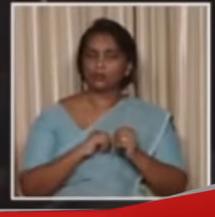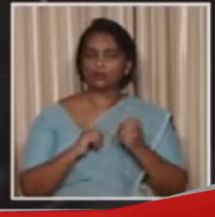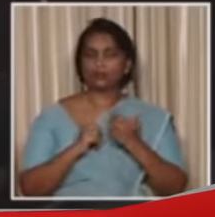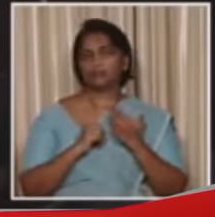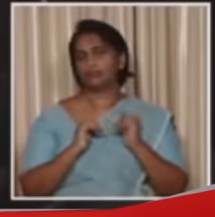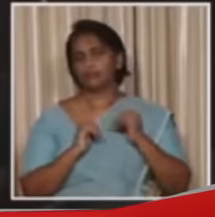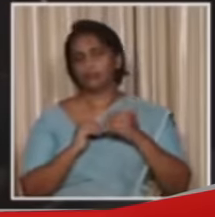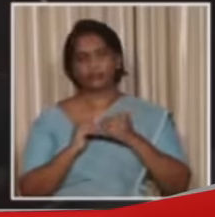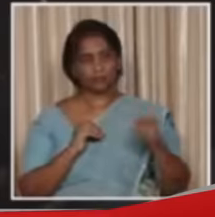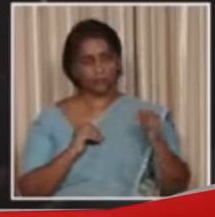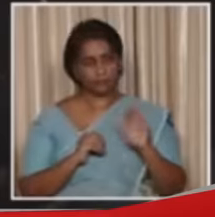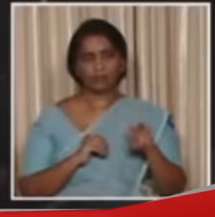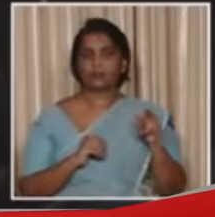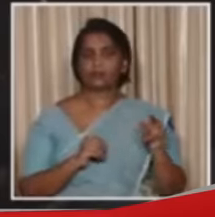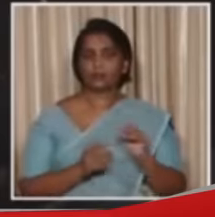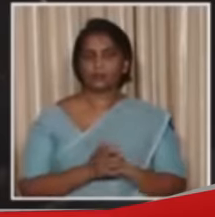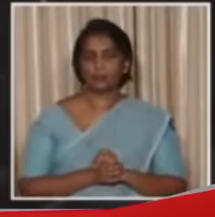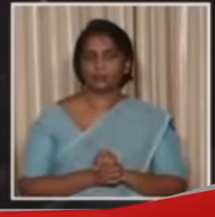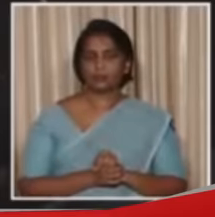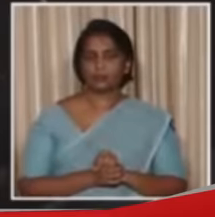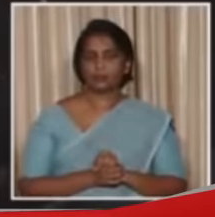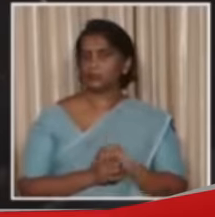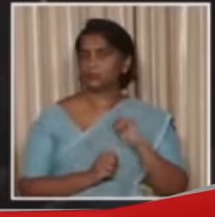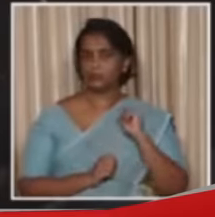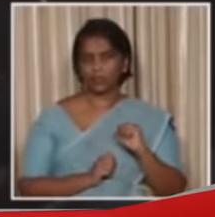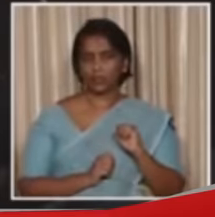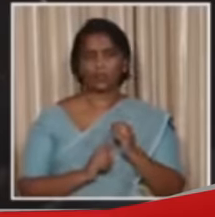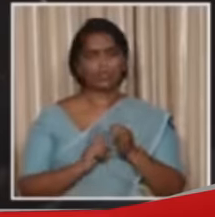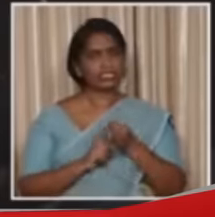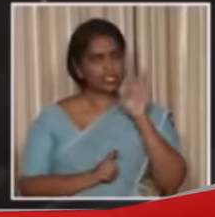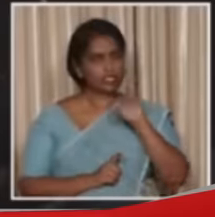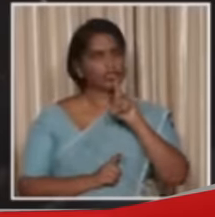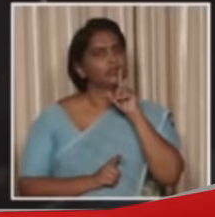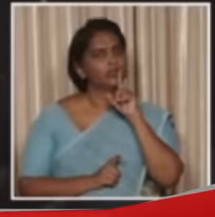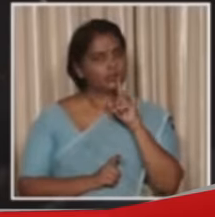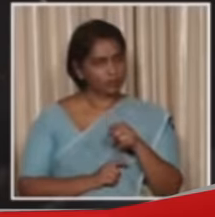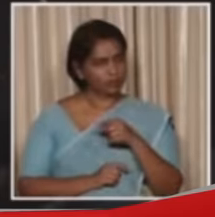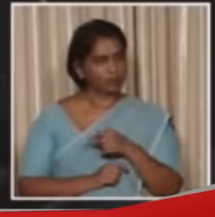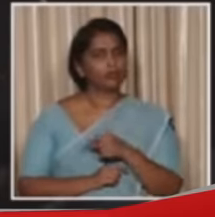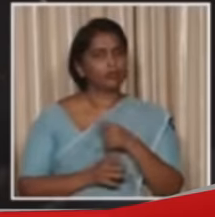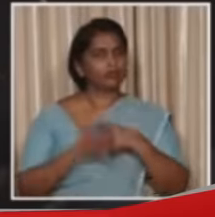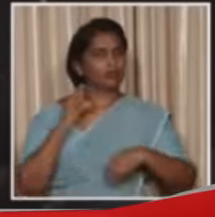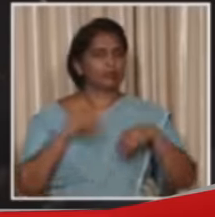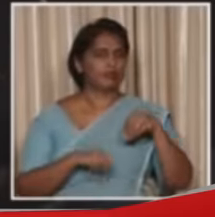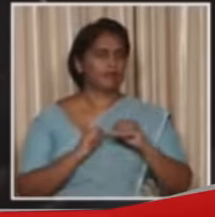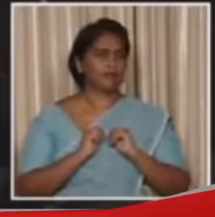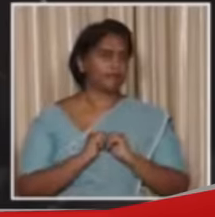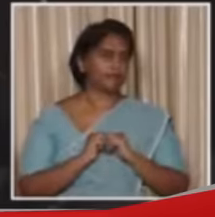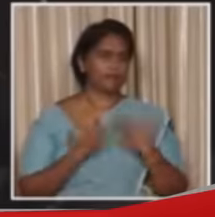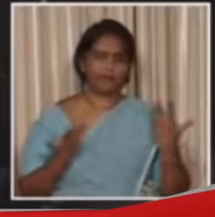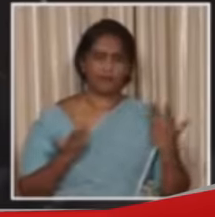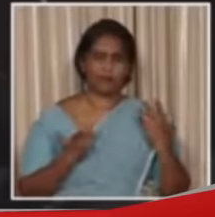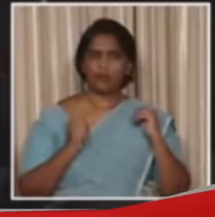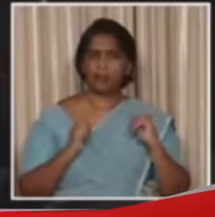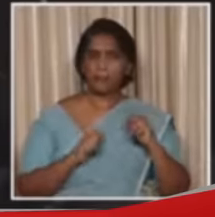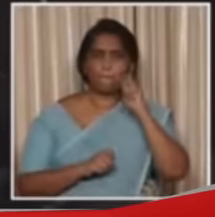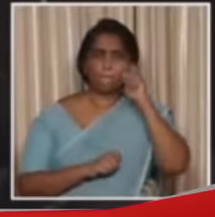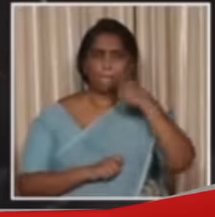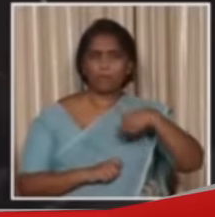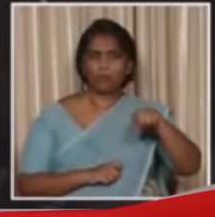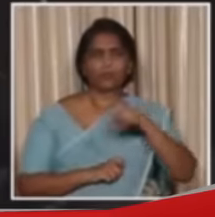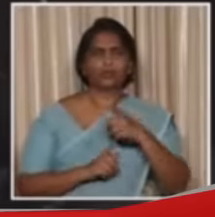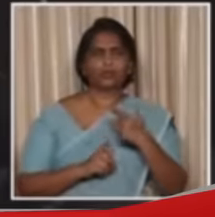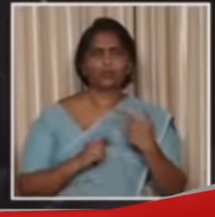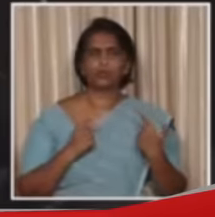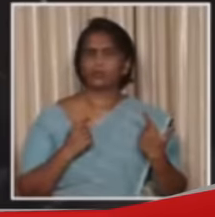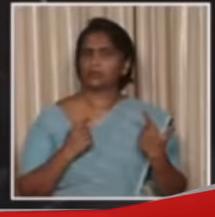that elections are unnecessary, that people do not want elections. And who is he saying this to? He's making these